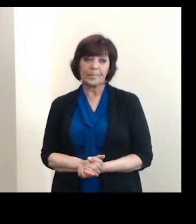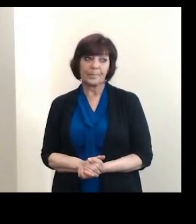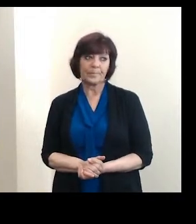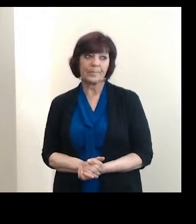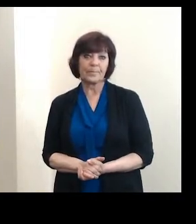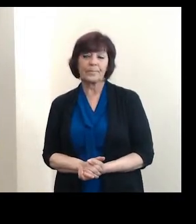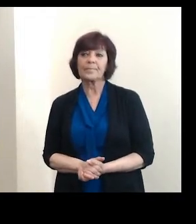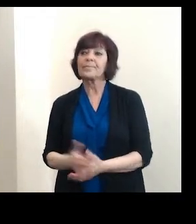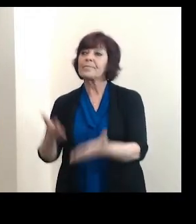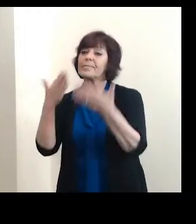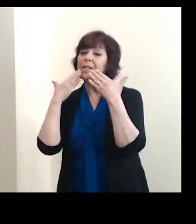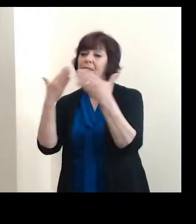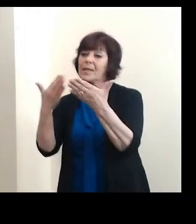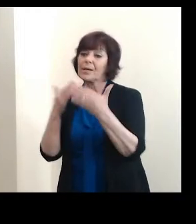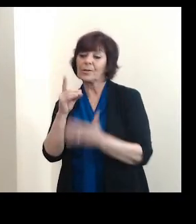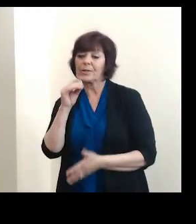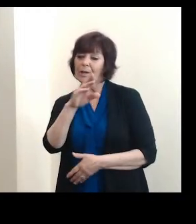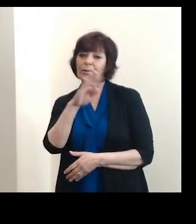Thank you, Dr. B.